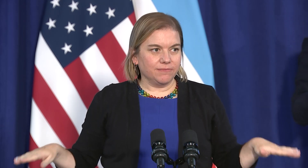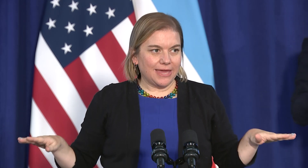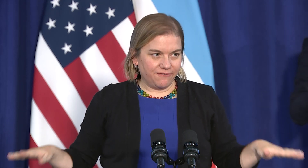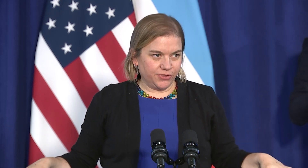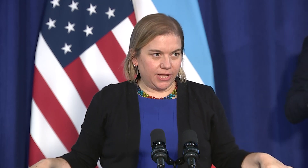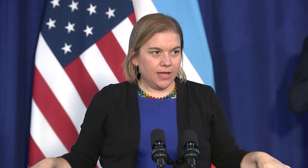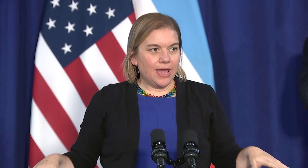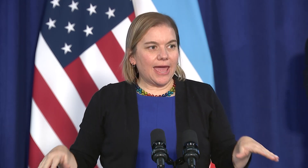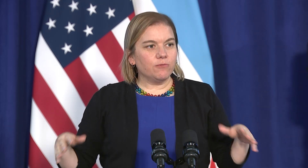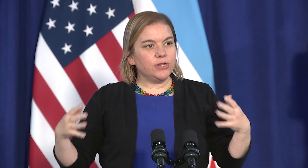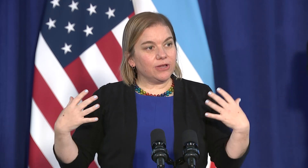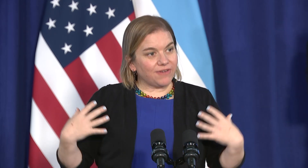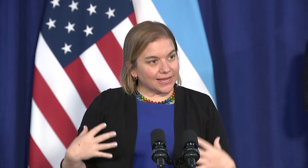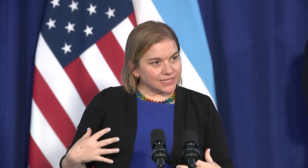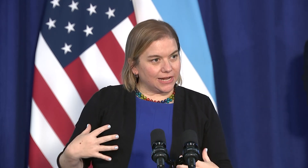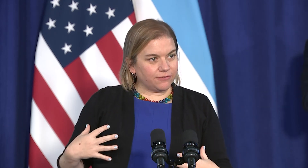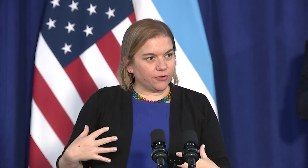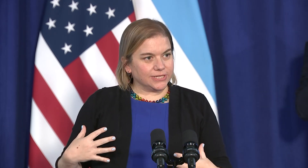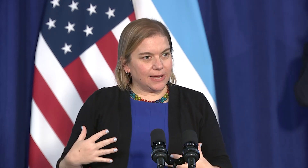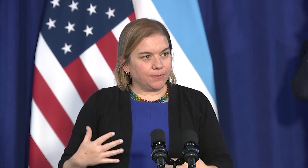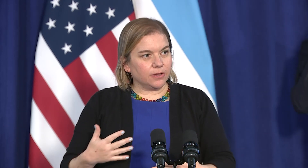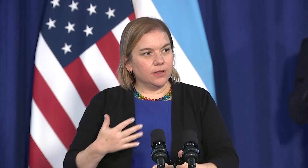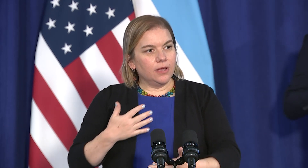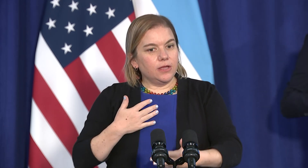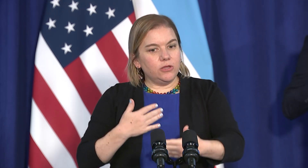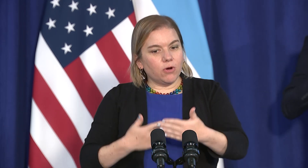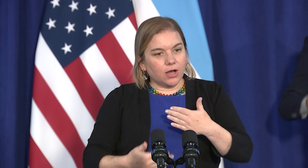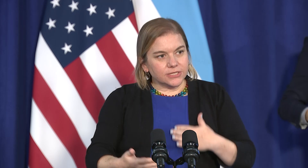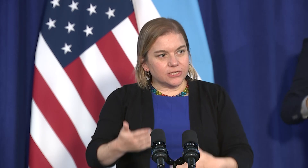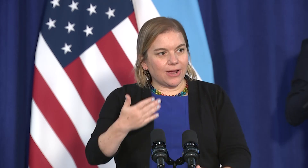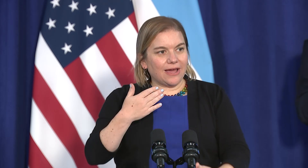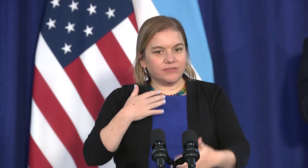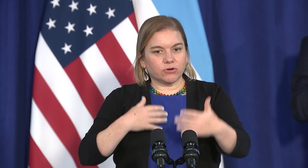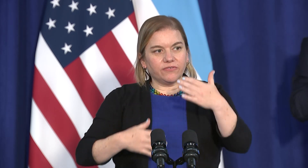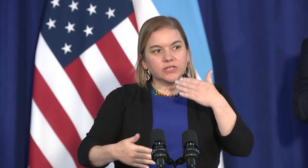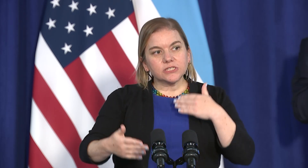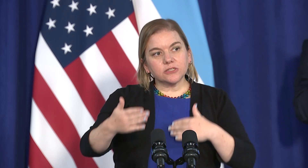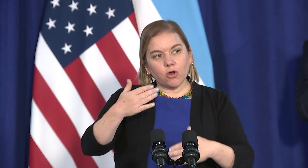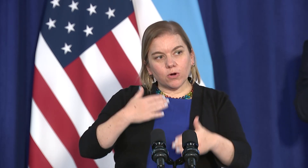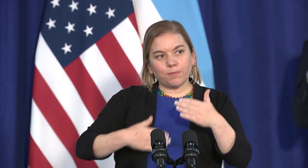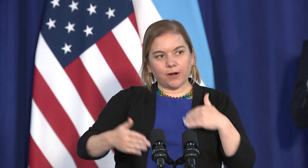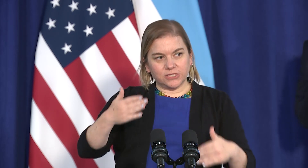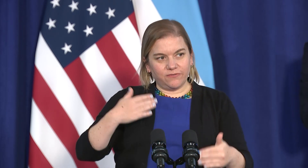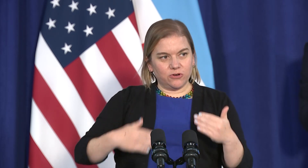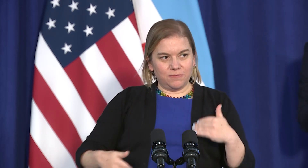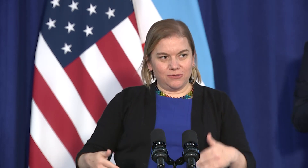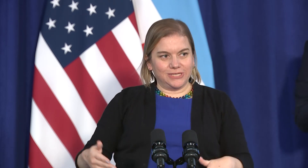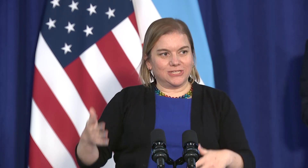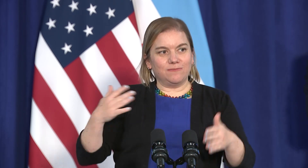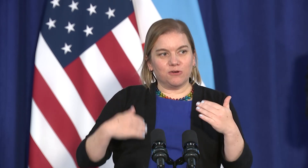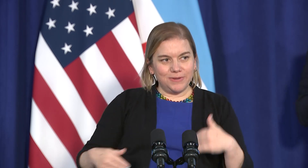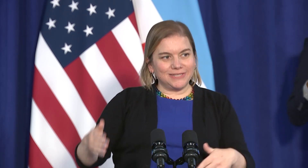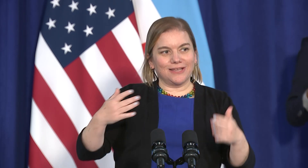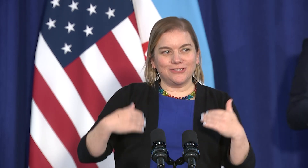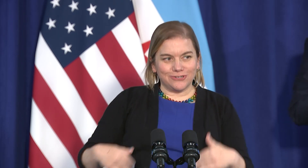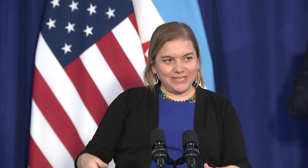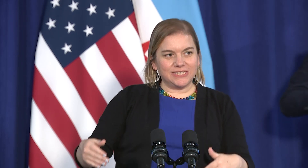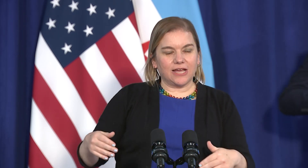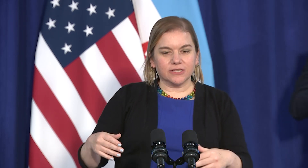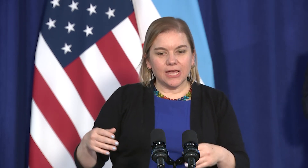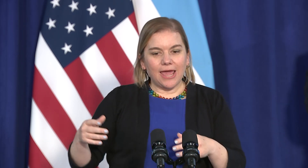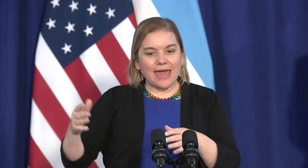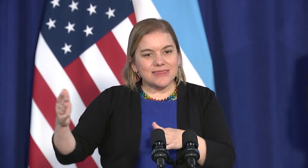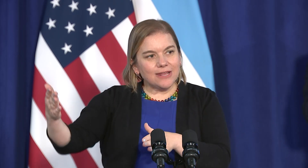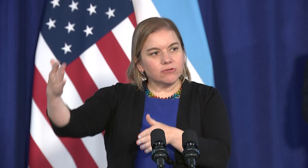immune system, thankfully. And when you get vaccinated, for example, you also have sort of slower parts of your immune system, your B cells, your